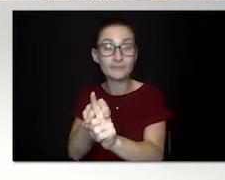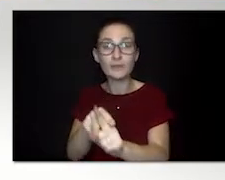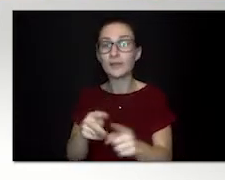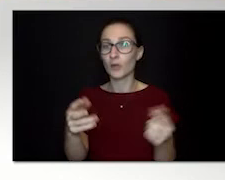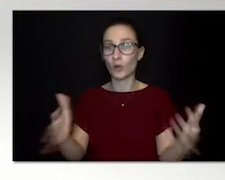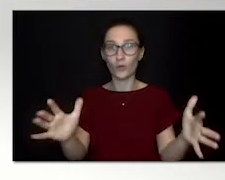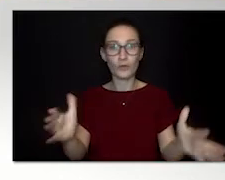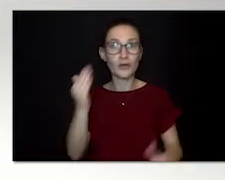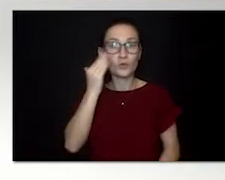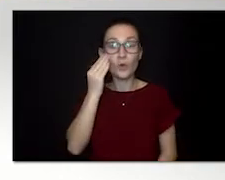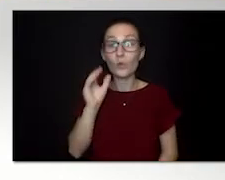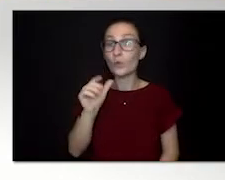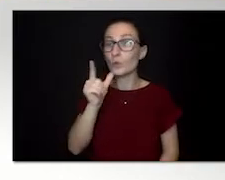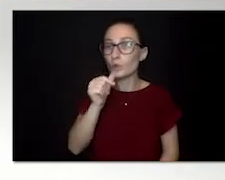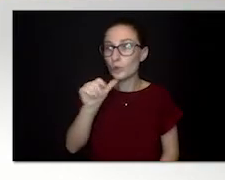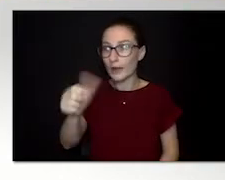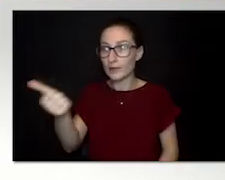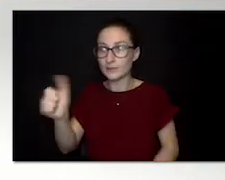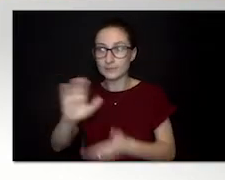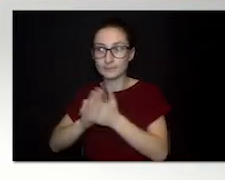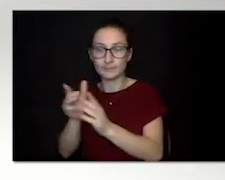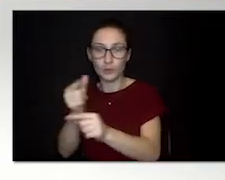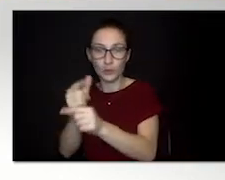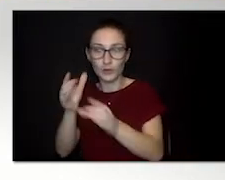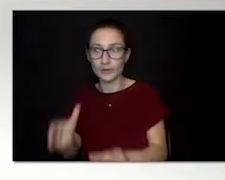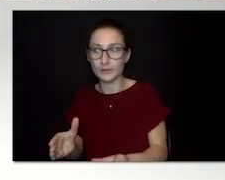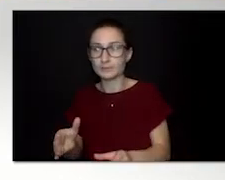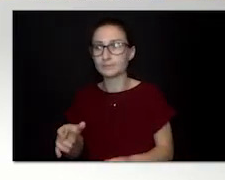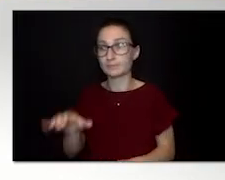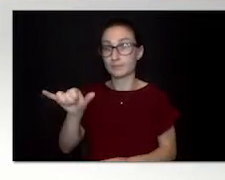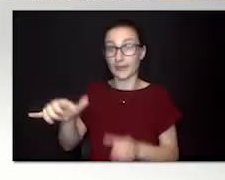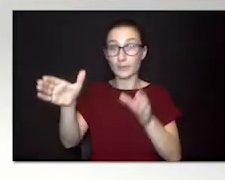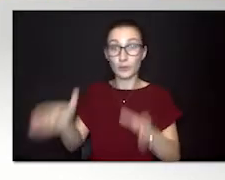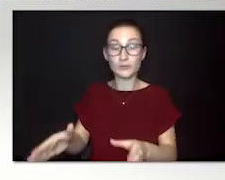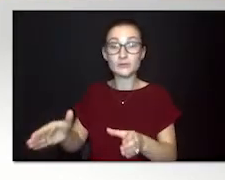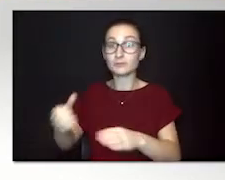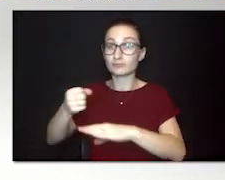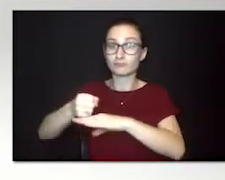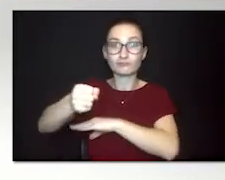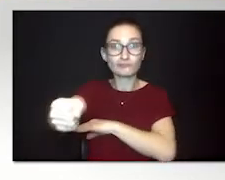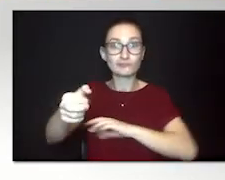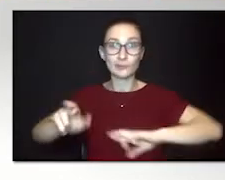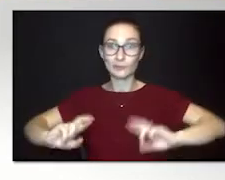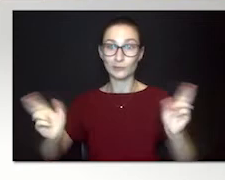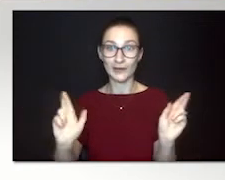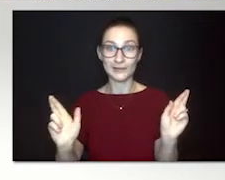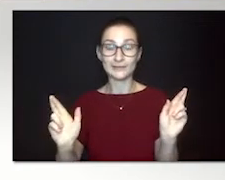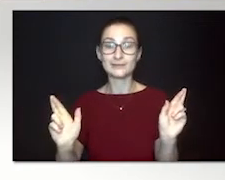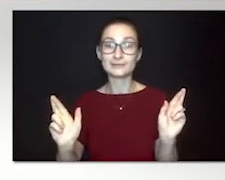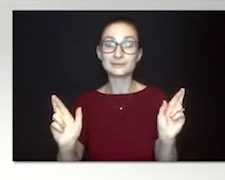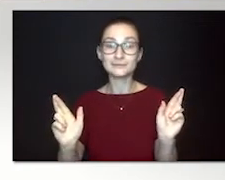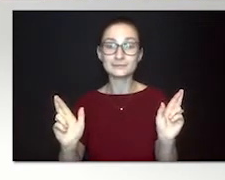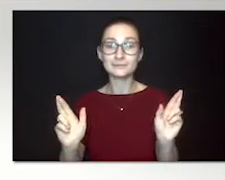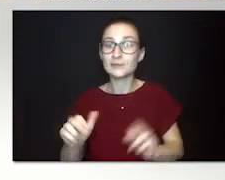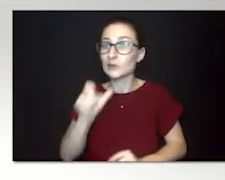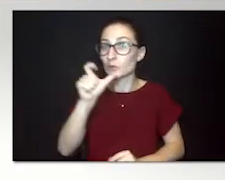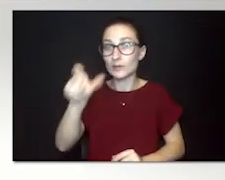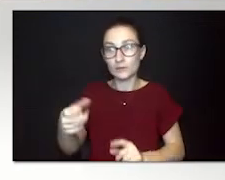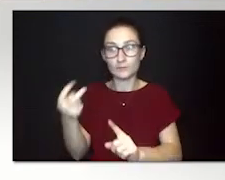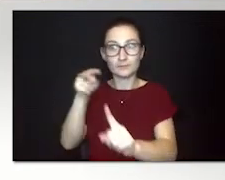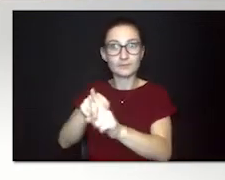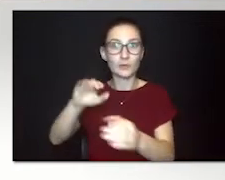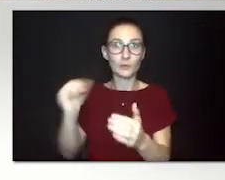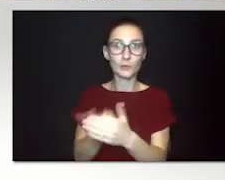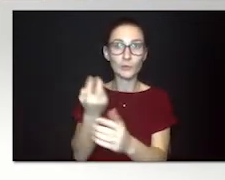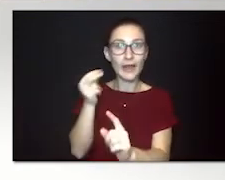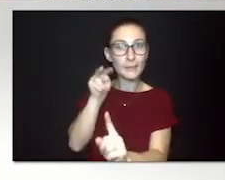guardian, they've already picked who your successor will be. So it's already someone who is set up so that they don't have to go through the long process of filing